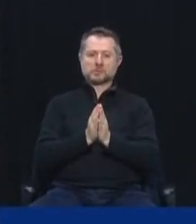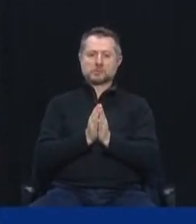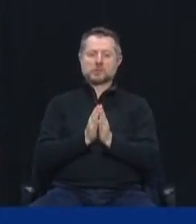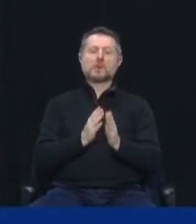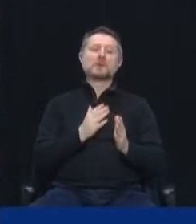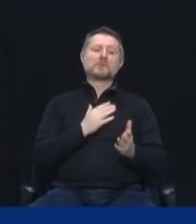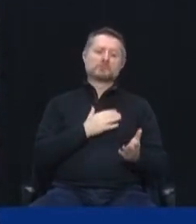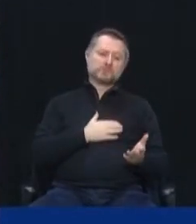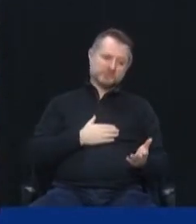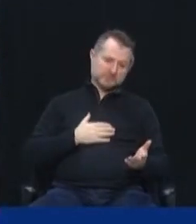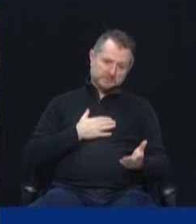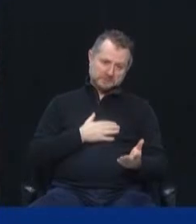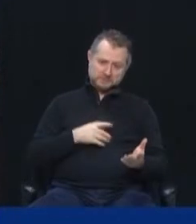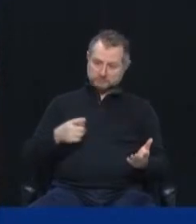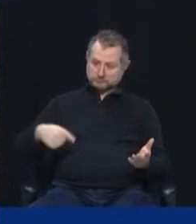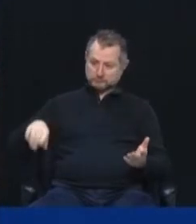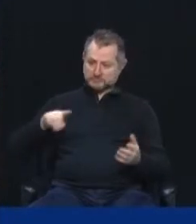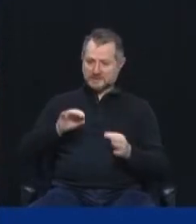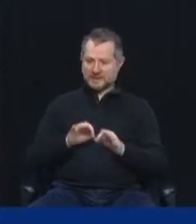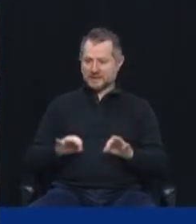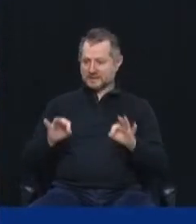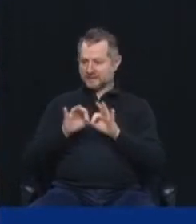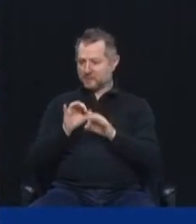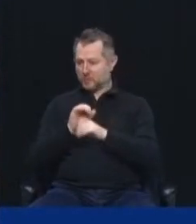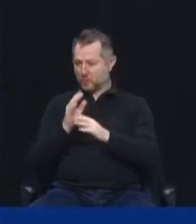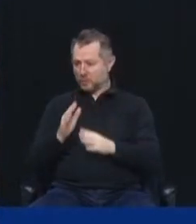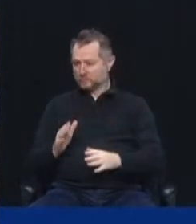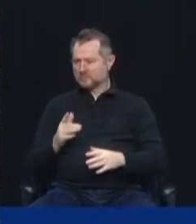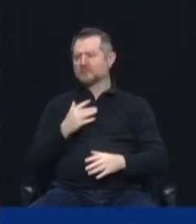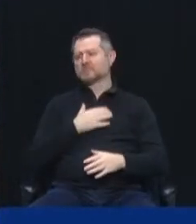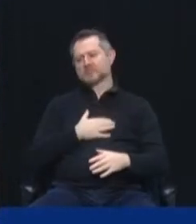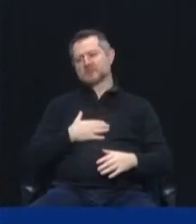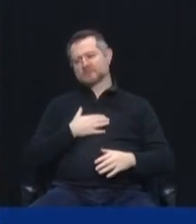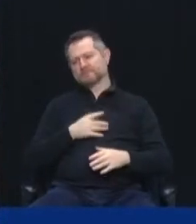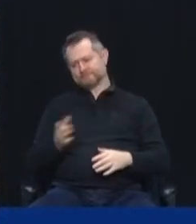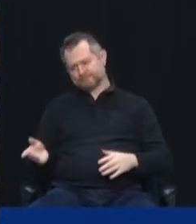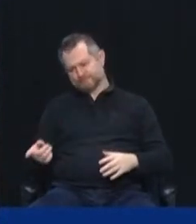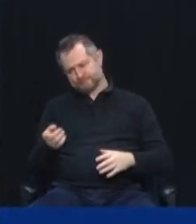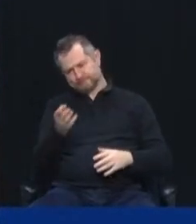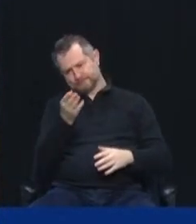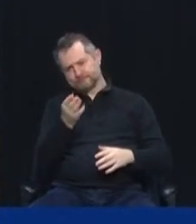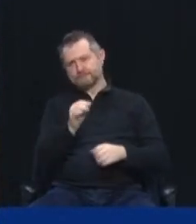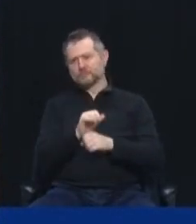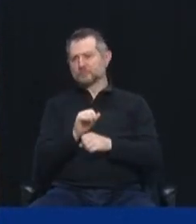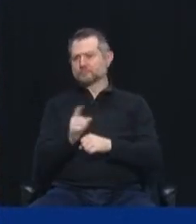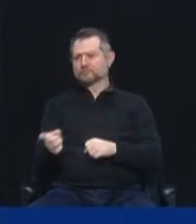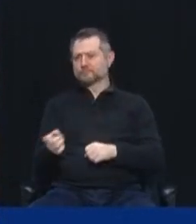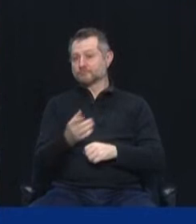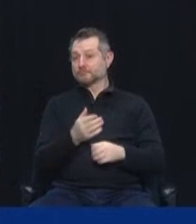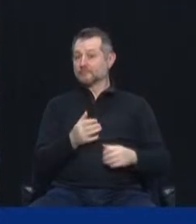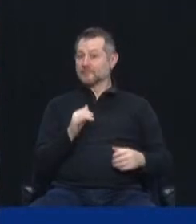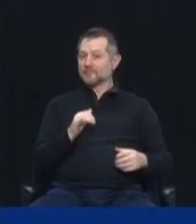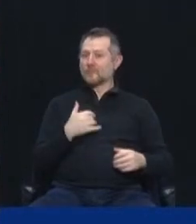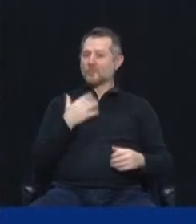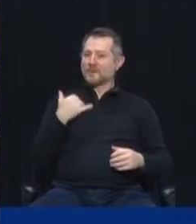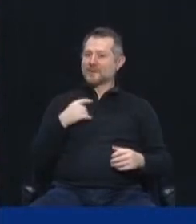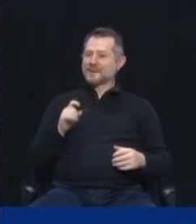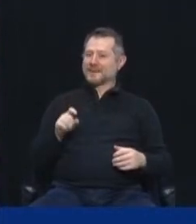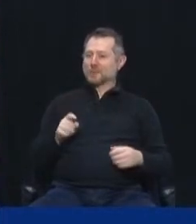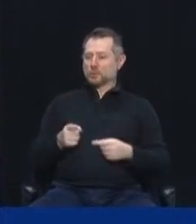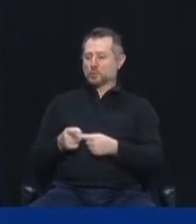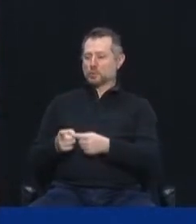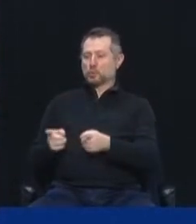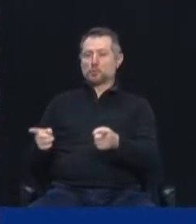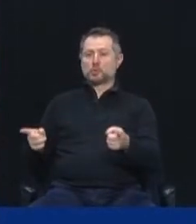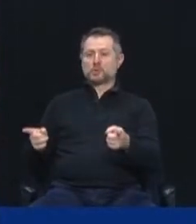please, essential workers, please go to work because we need you so others